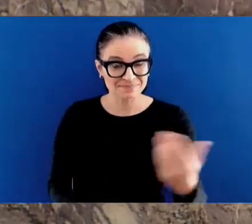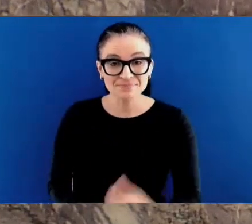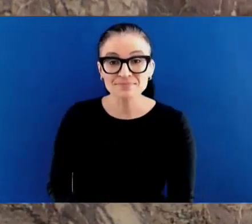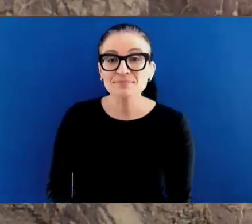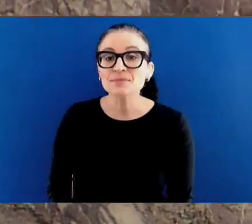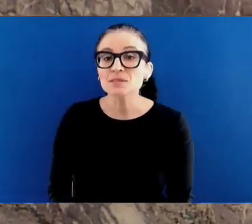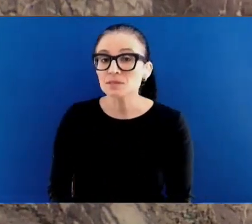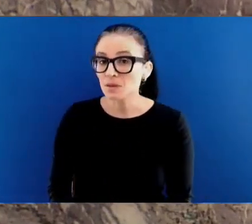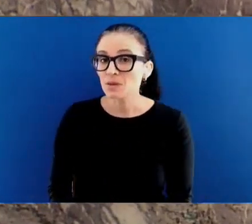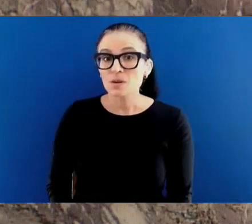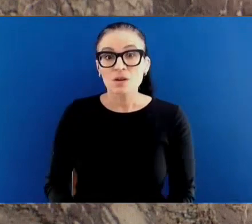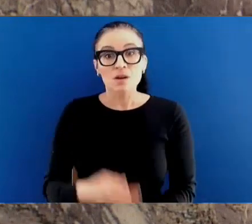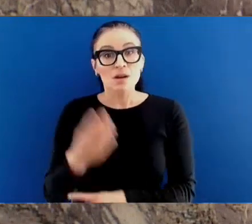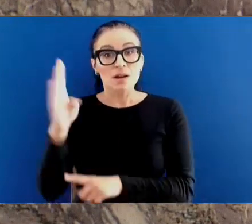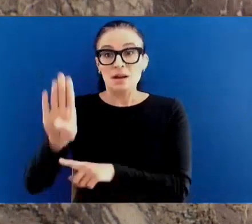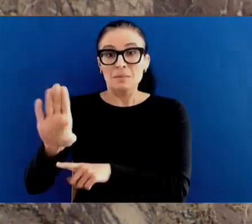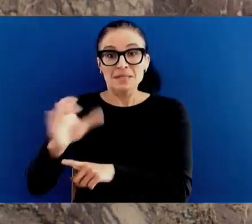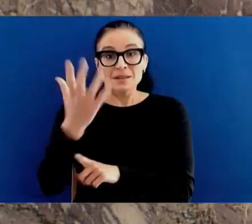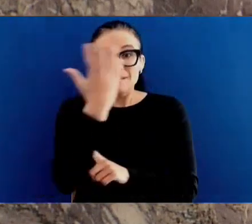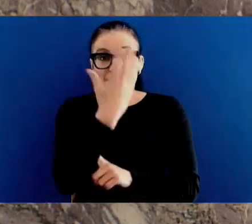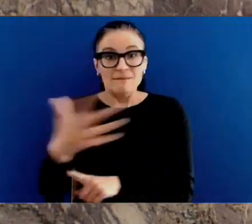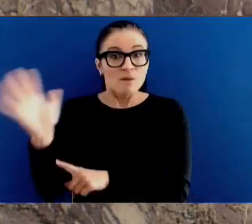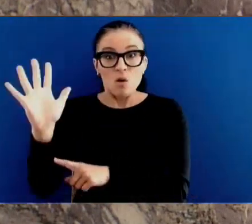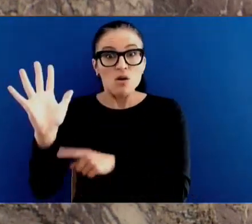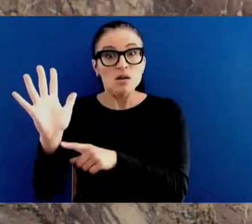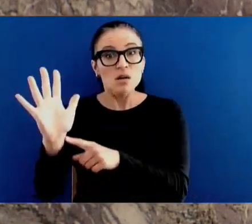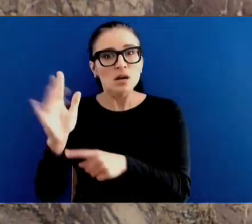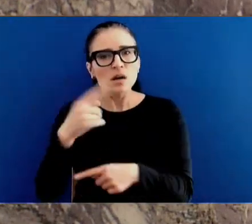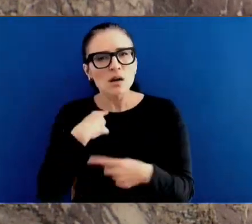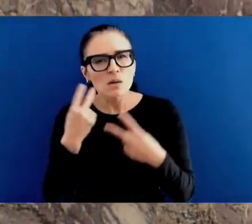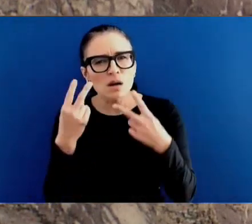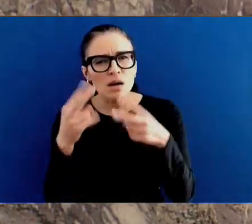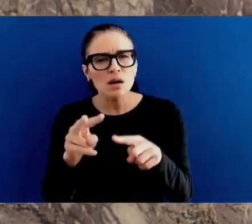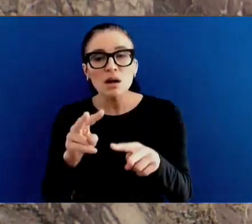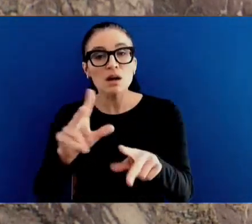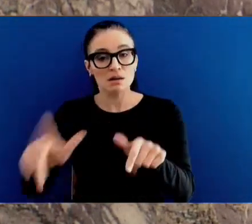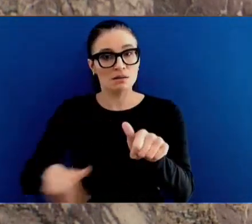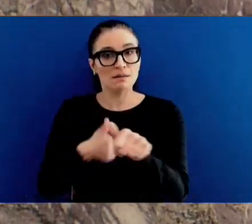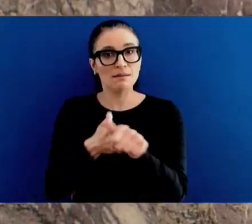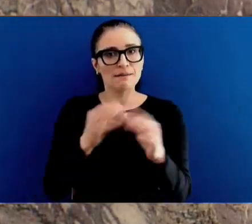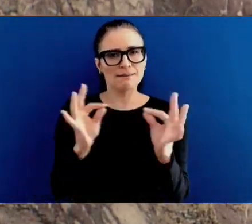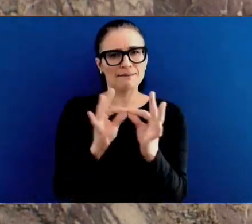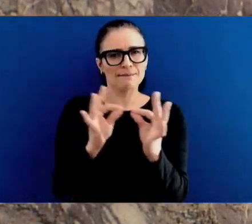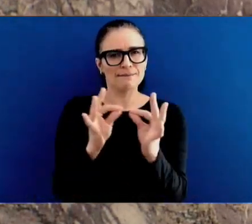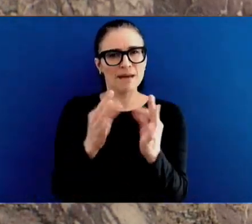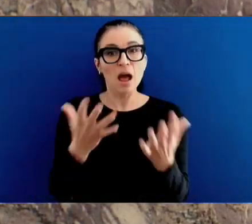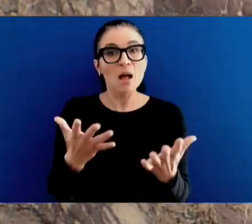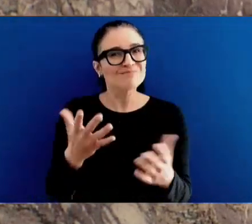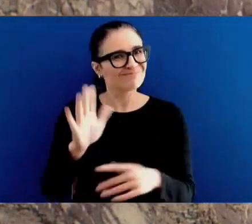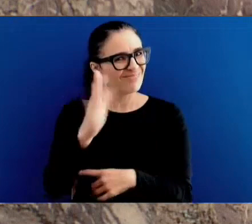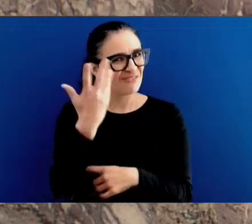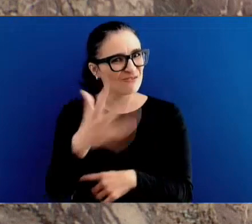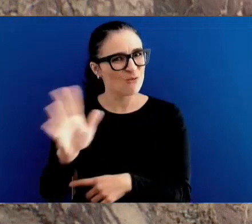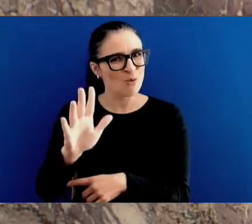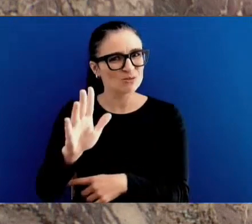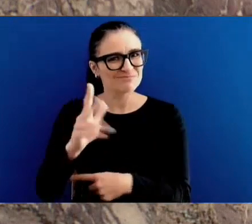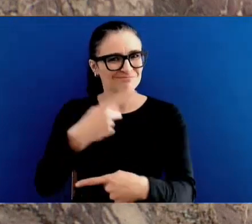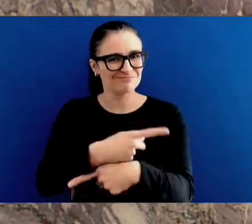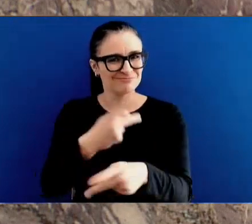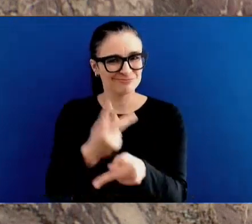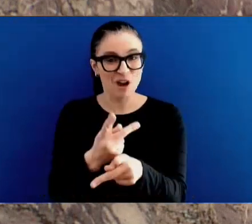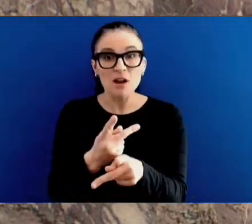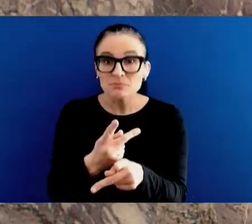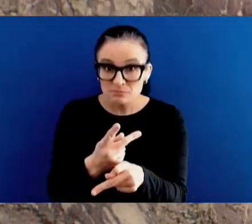products. Today, over 20 million hectares of forests have been clear-cut, providing world-class forest products and good-paying jobs,